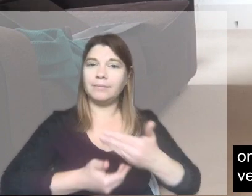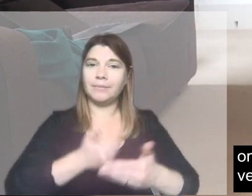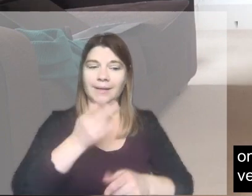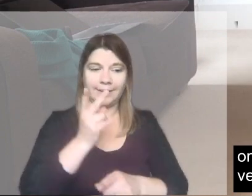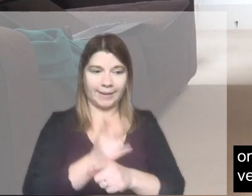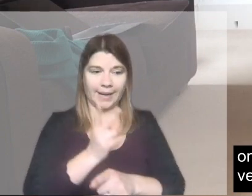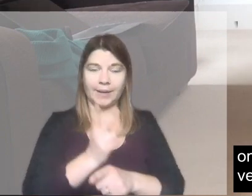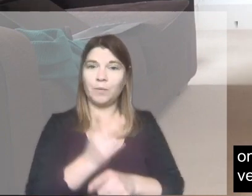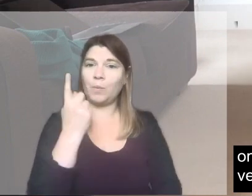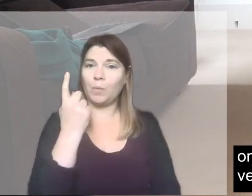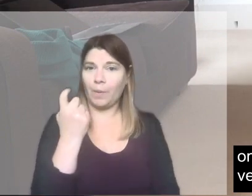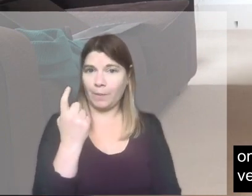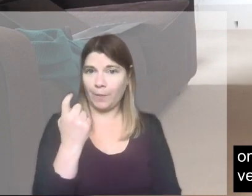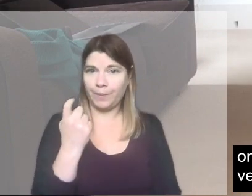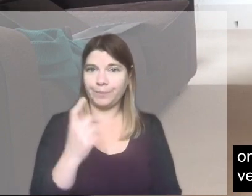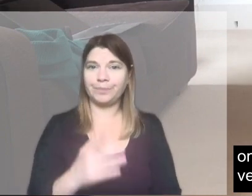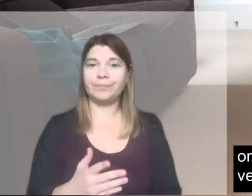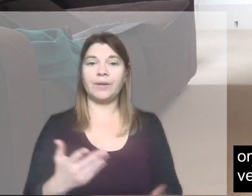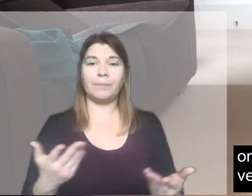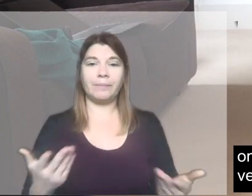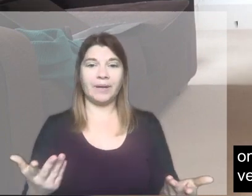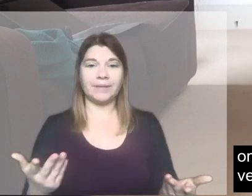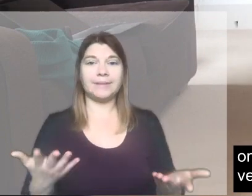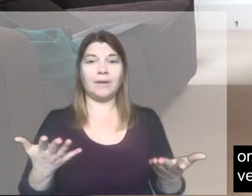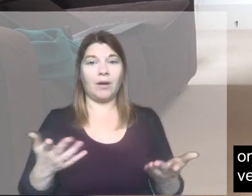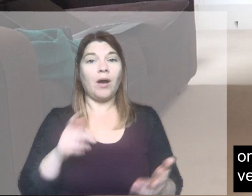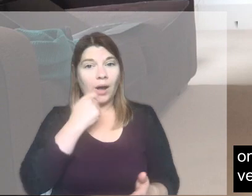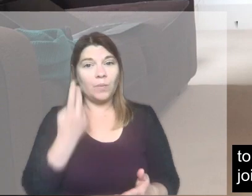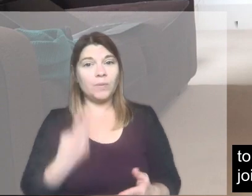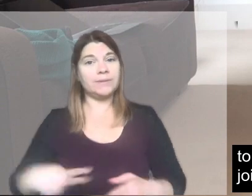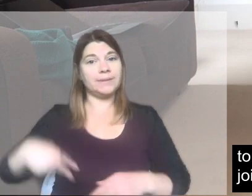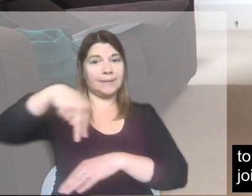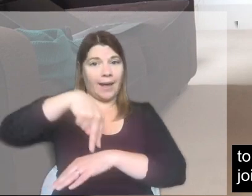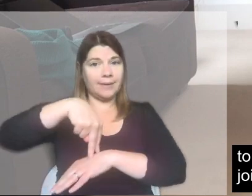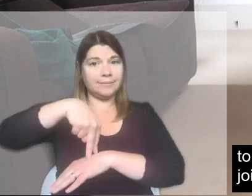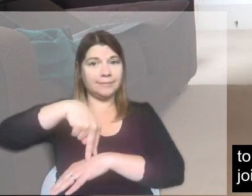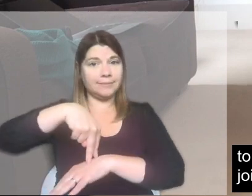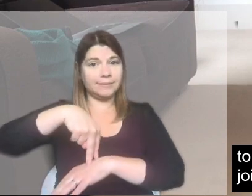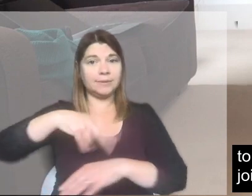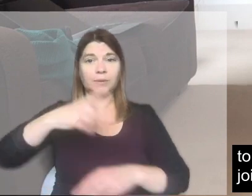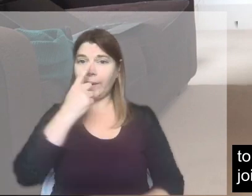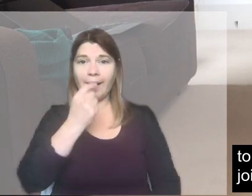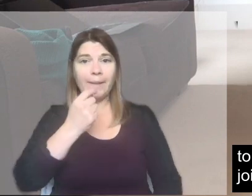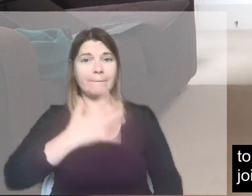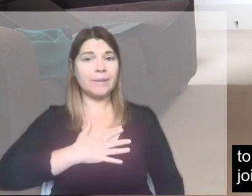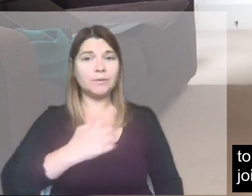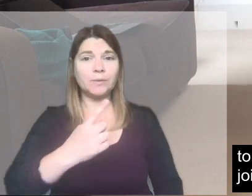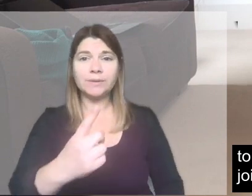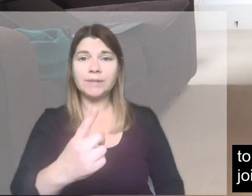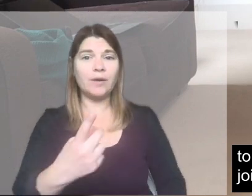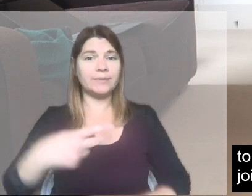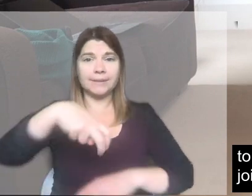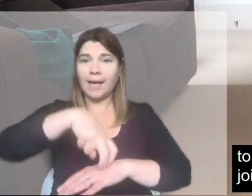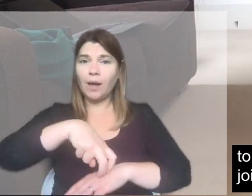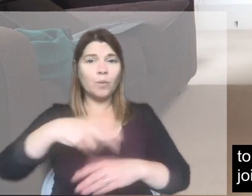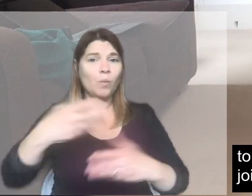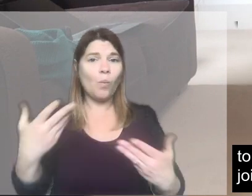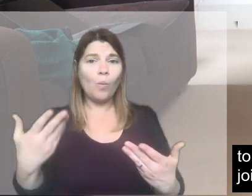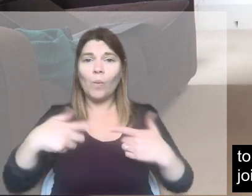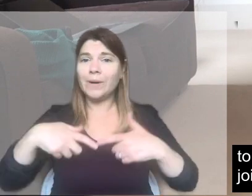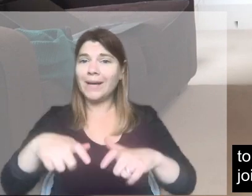it one more time, but I'm going to show a version standing this time. So feel free to stay in your chair, or if you want to join